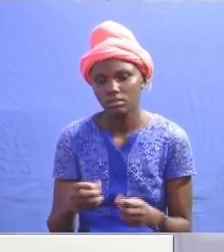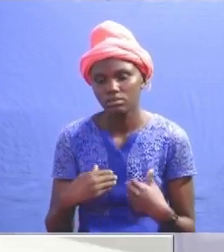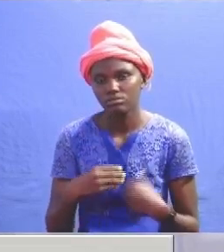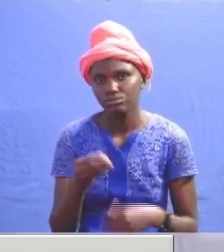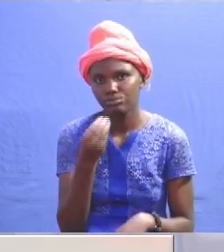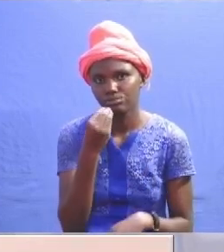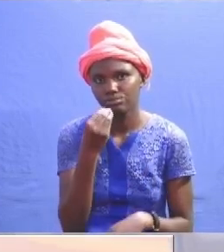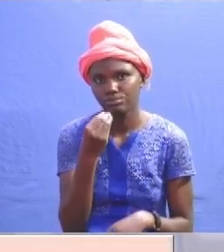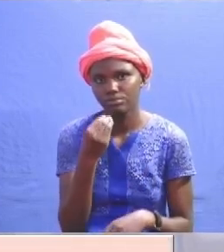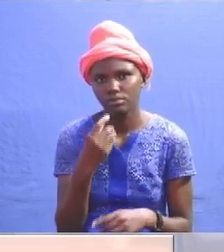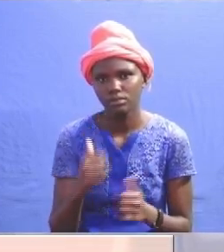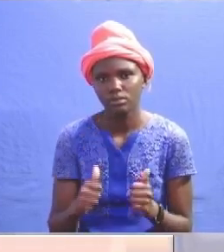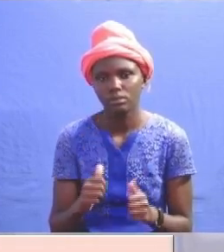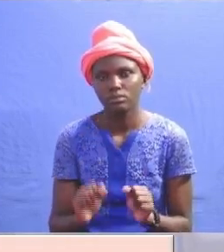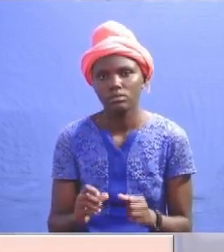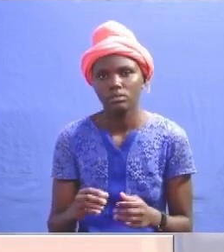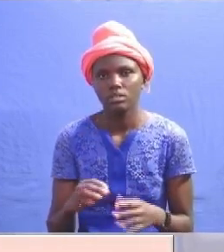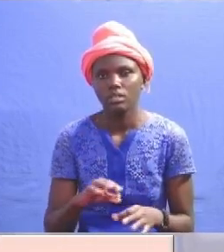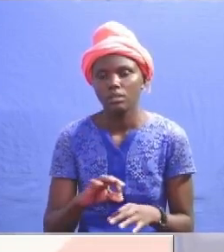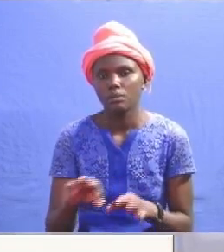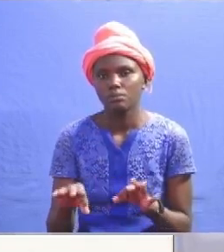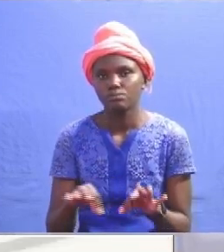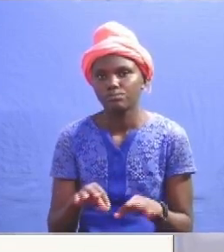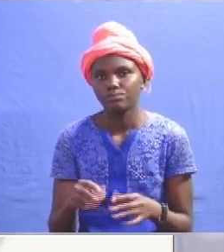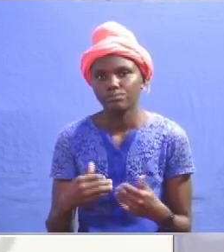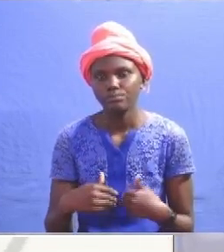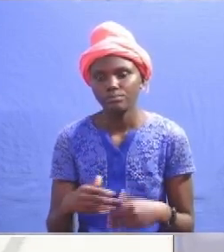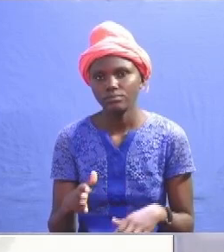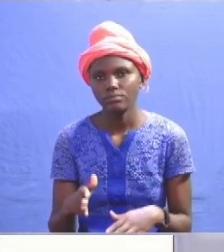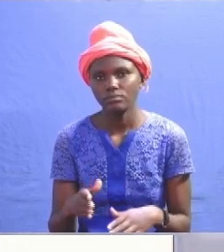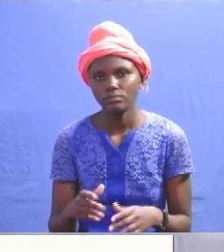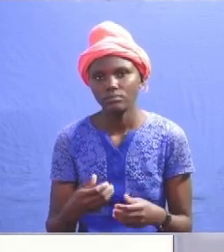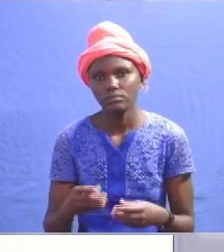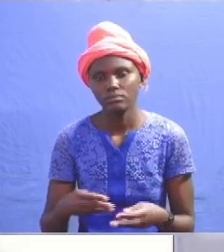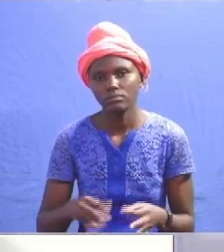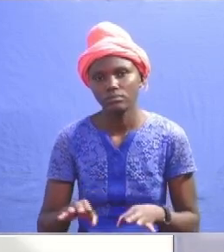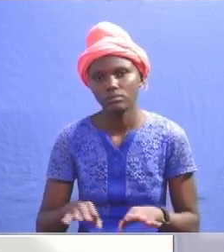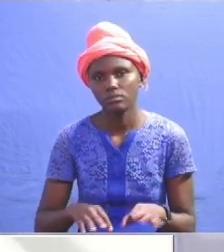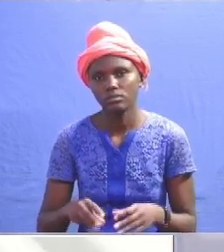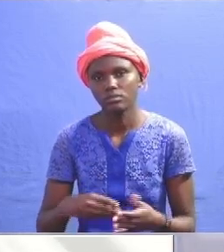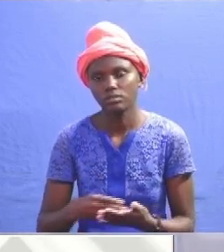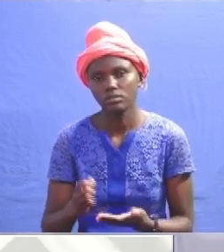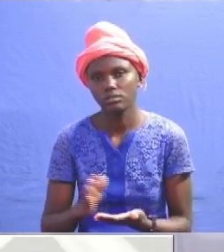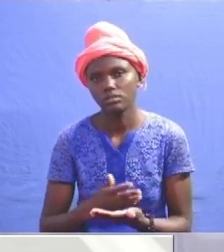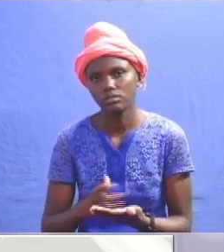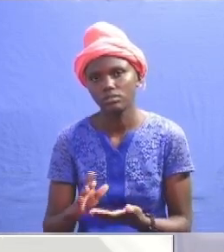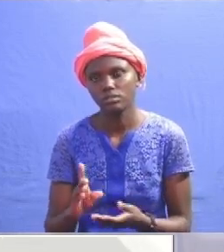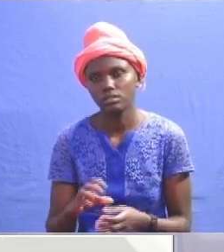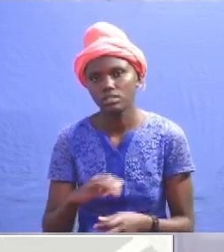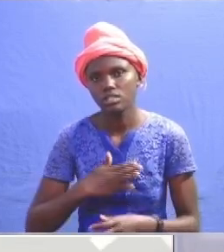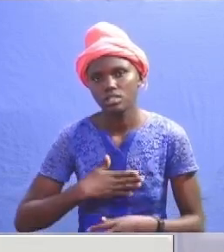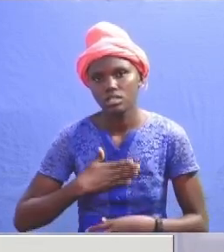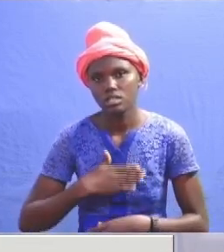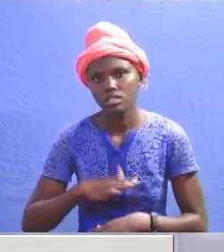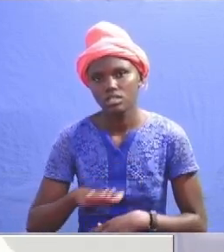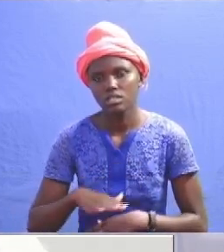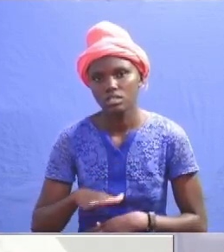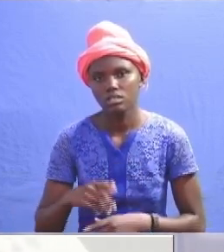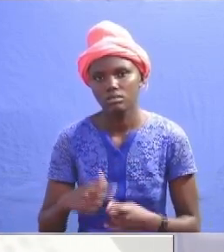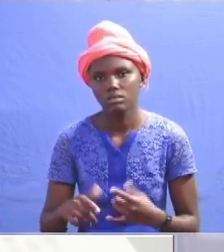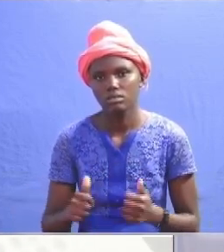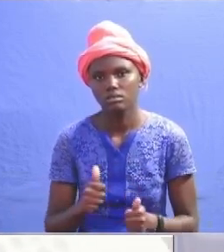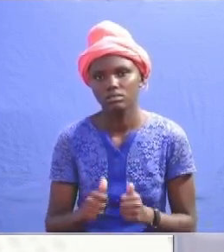stark figures was shared today by Principal Secretary in the State Department of Science, Research and